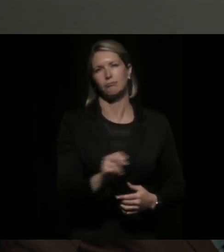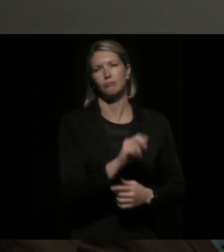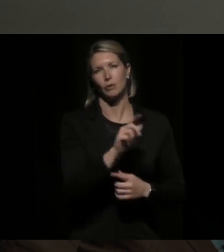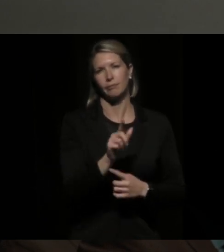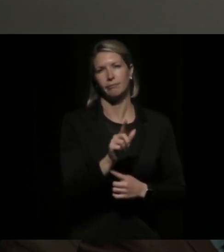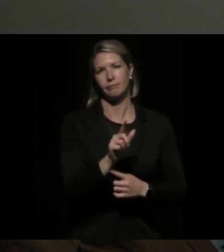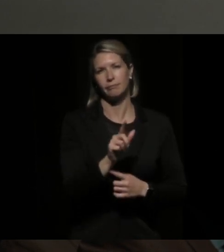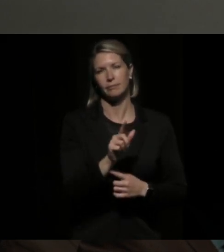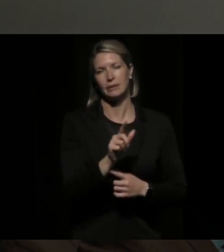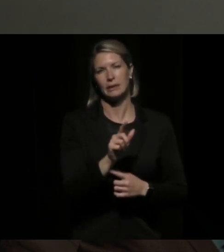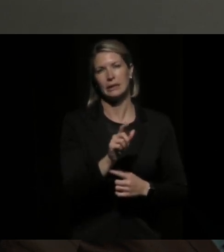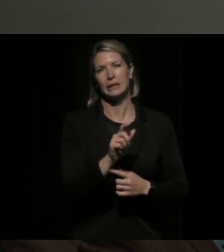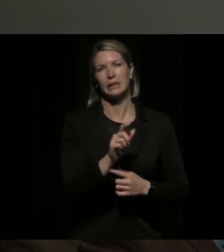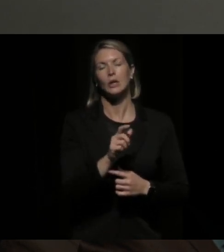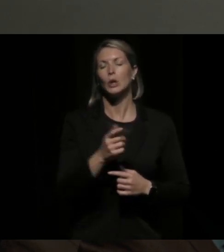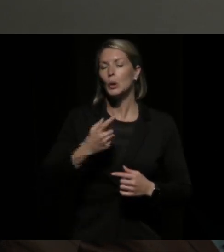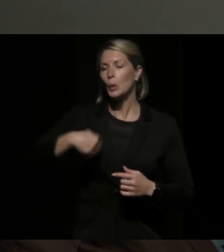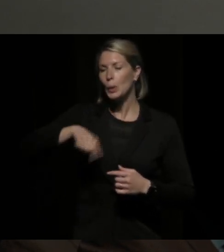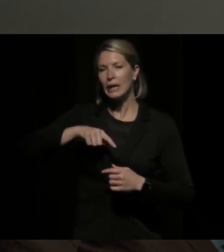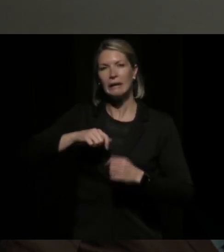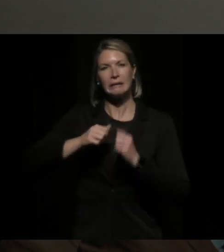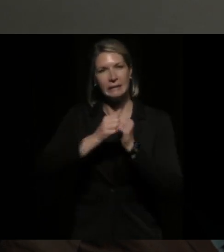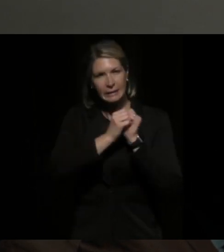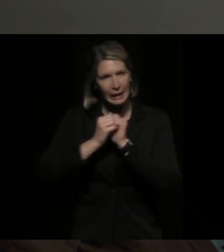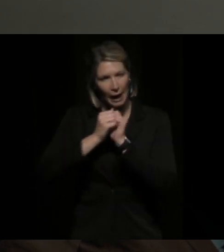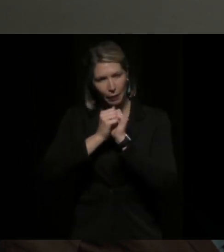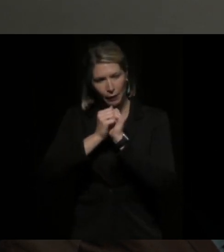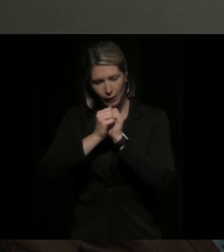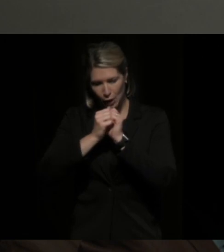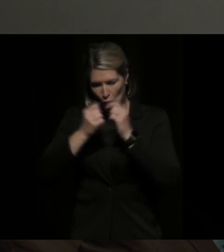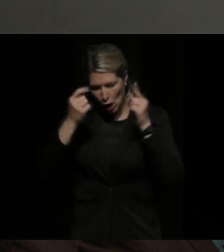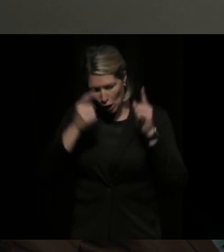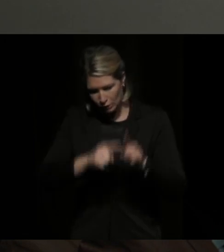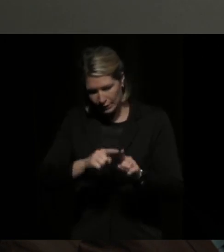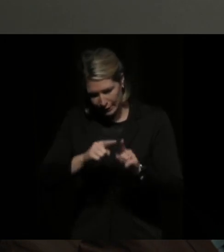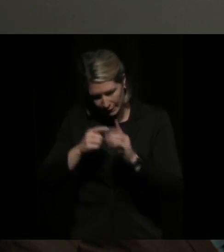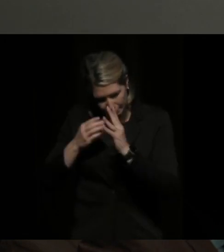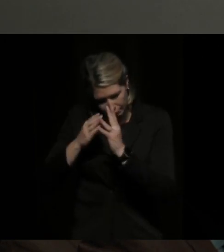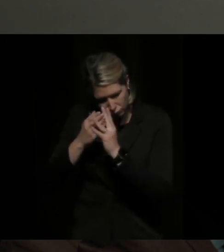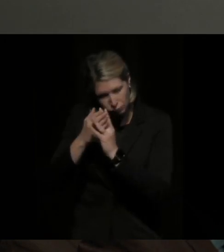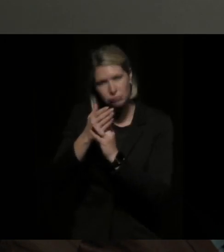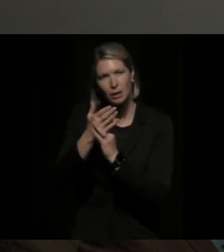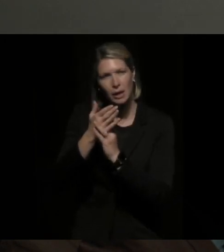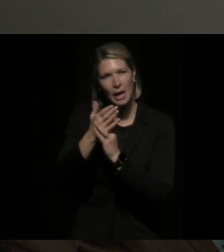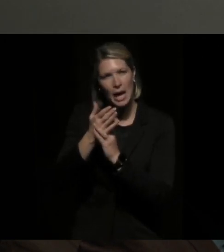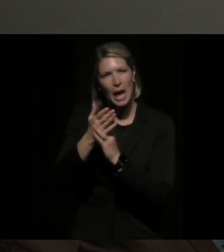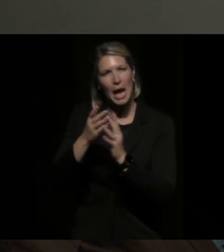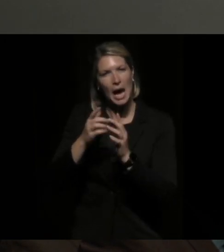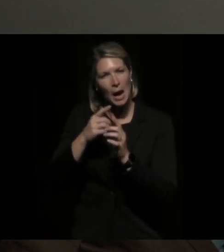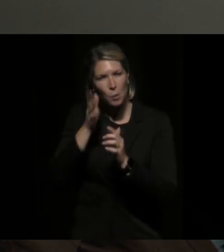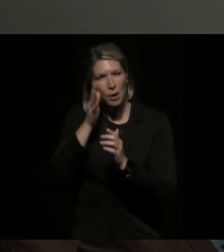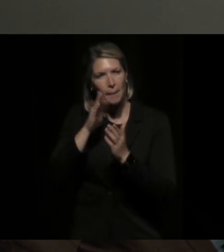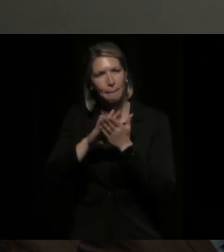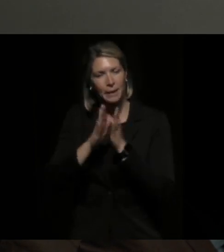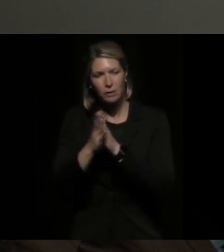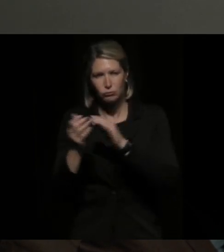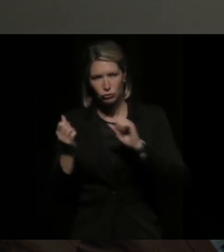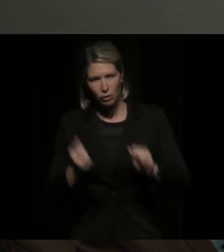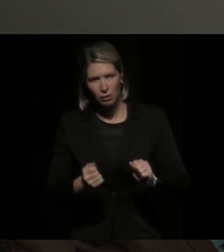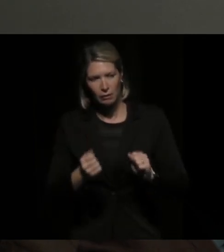united in this fight against the pandemic, and we will all be stronger when we come out of it because of your efforts. Thank you very